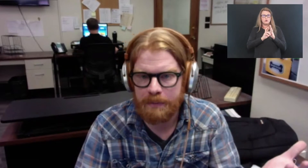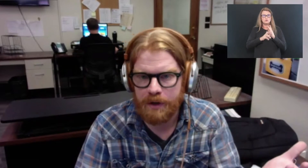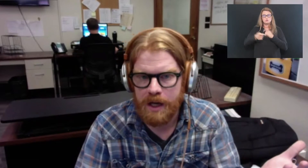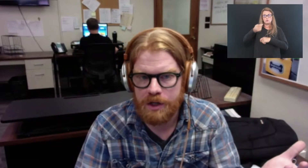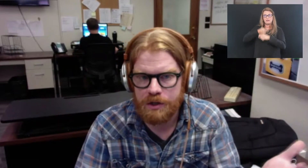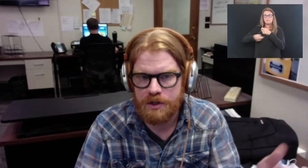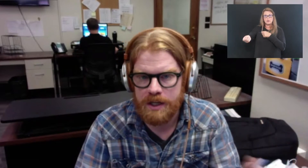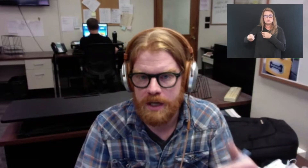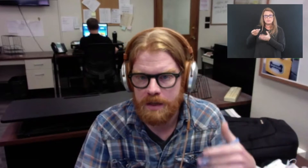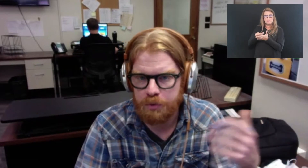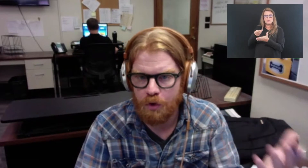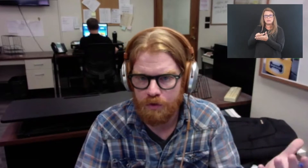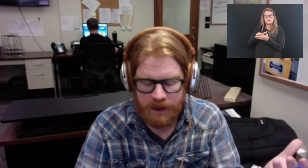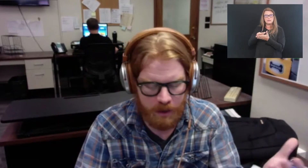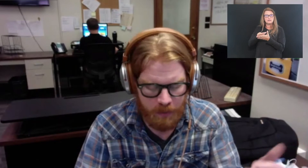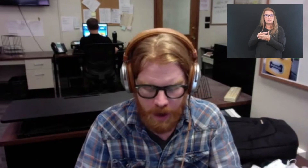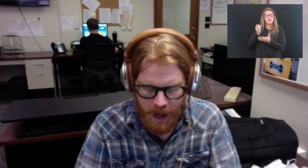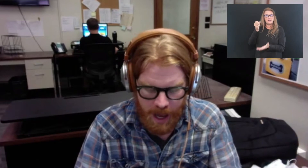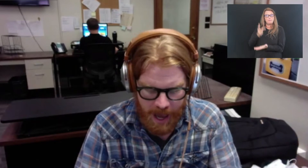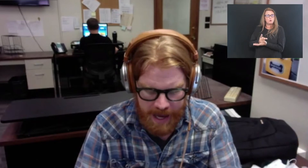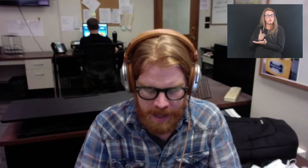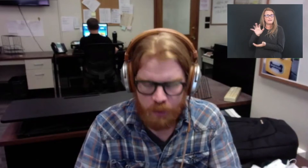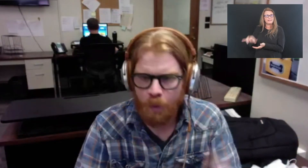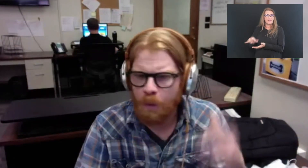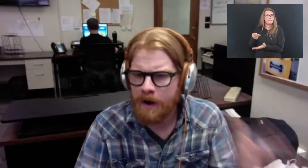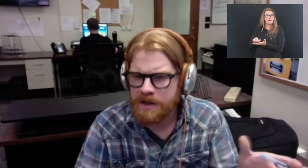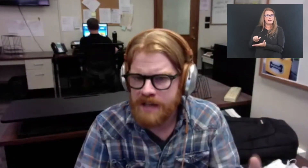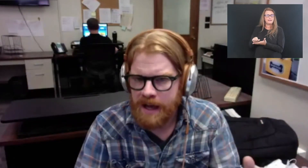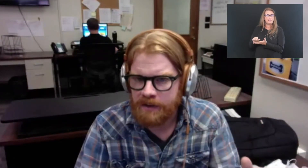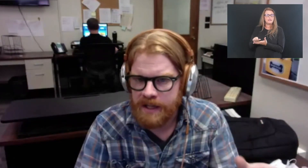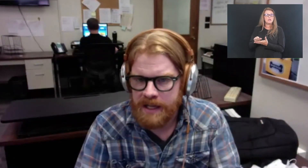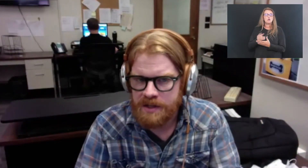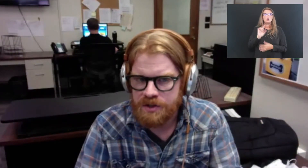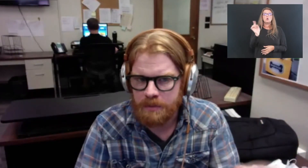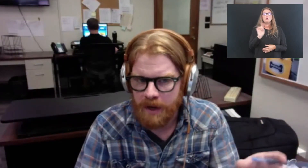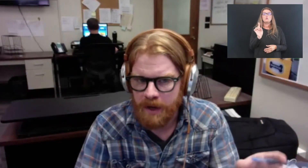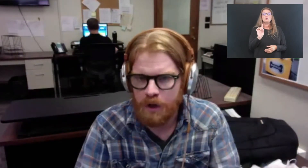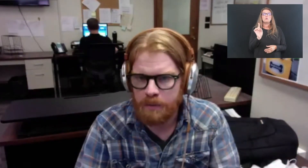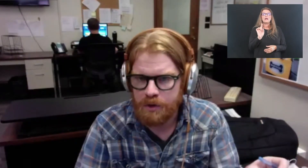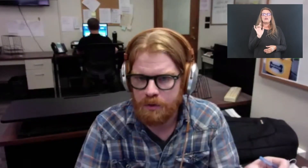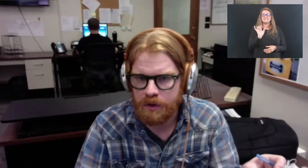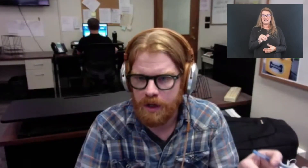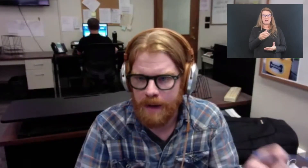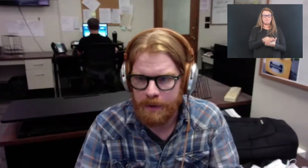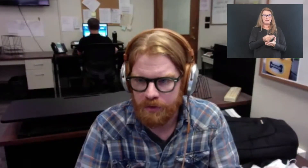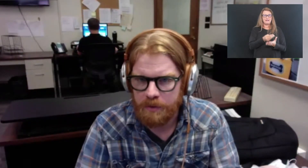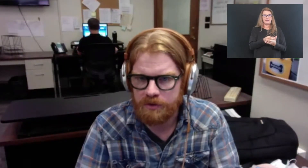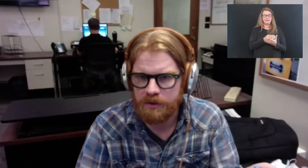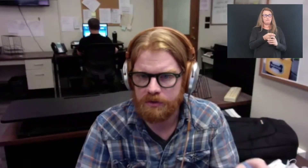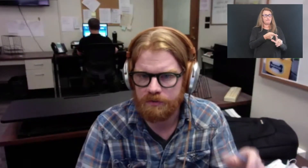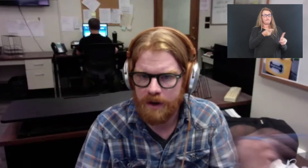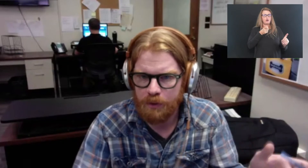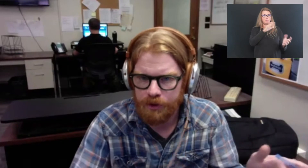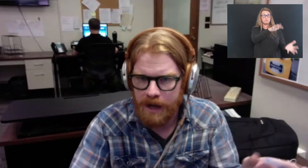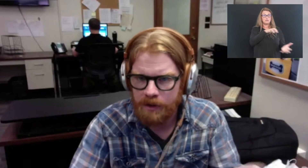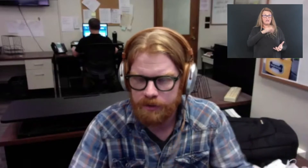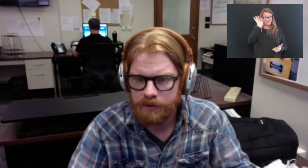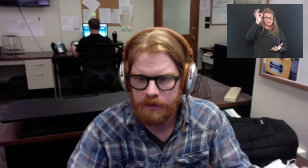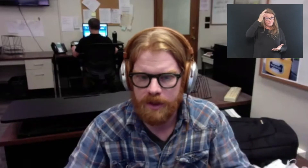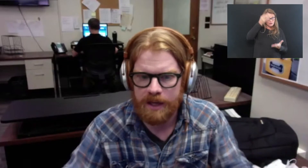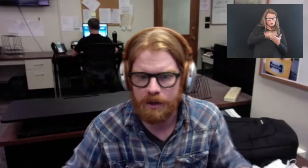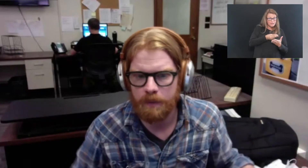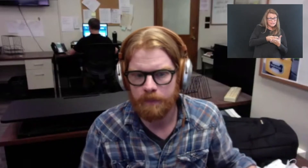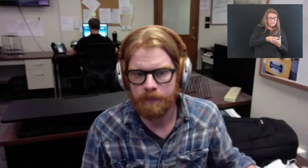reimbursement applications and approving them? And where exactly is the money we're going to be using coming from? Is this federal